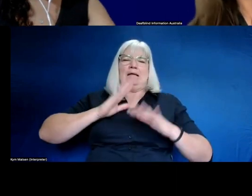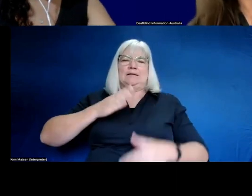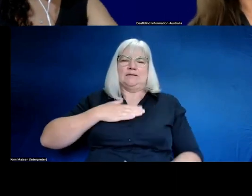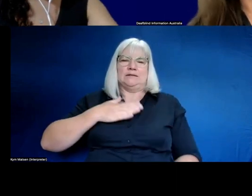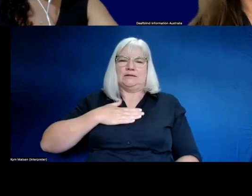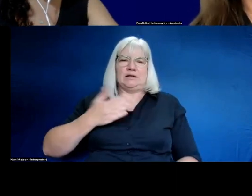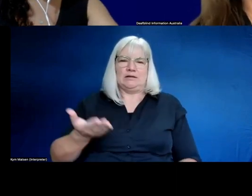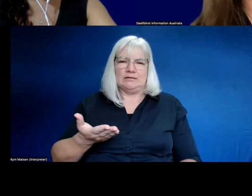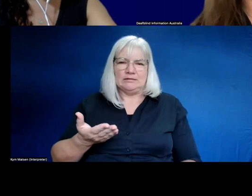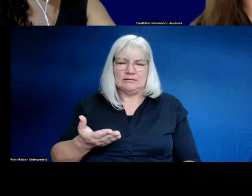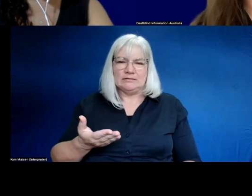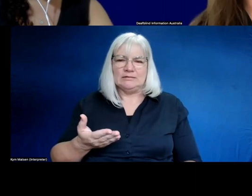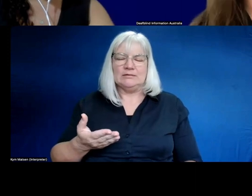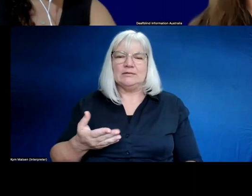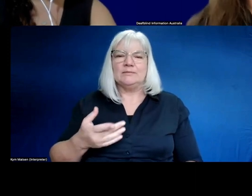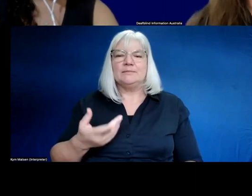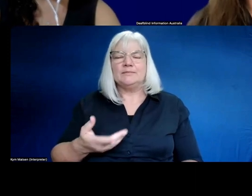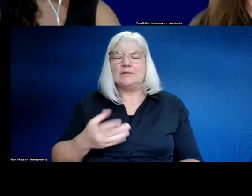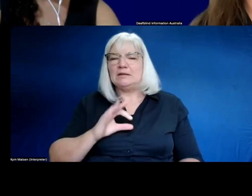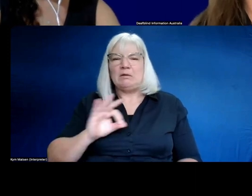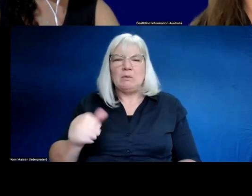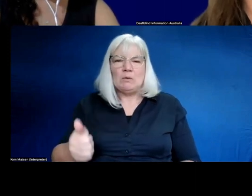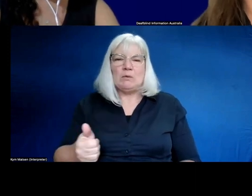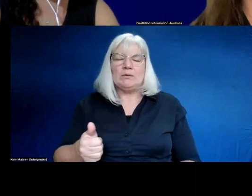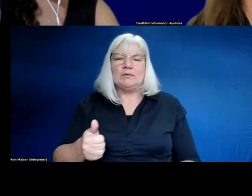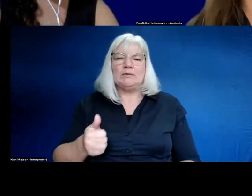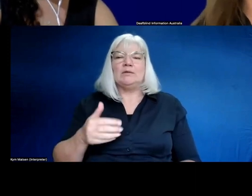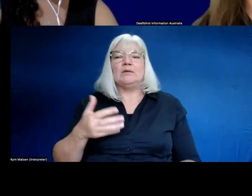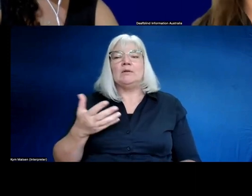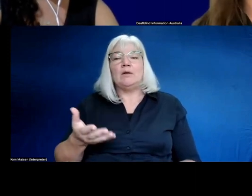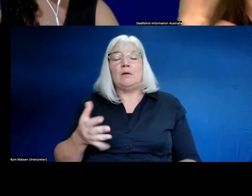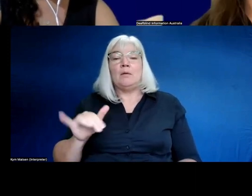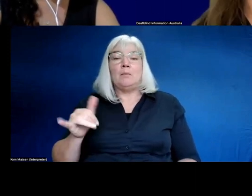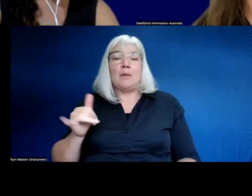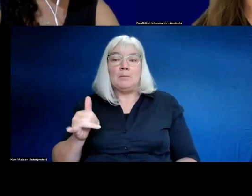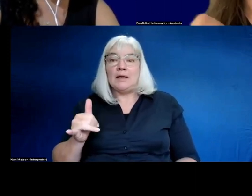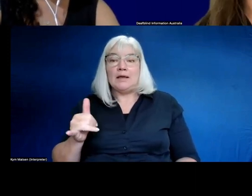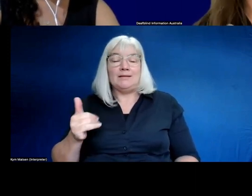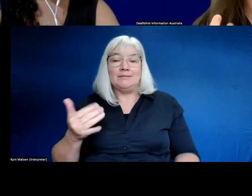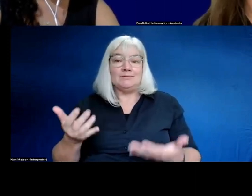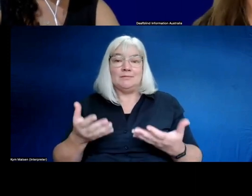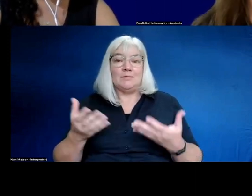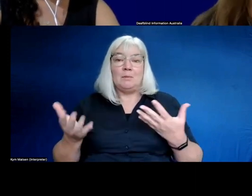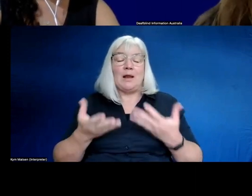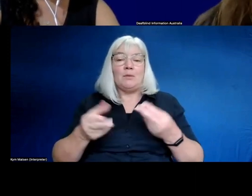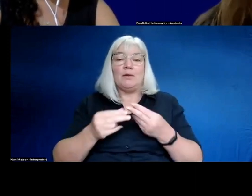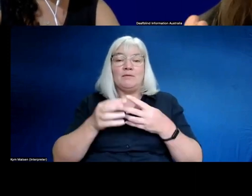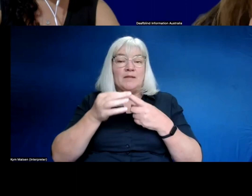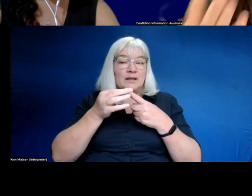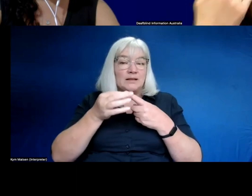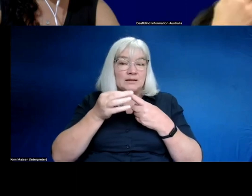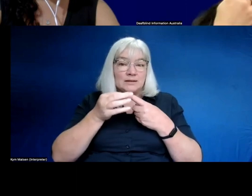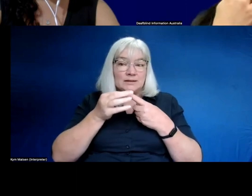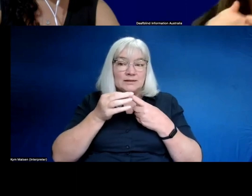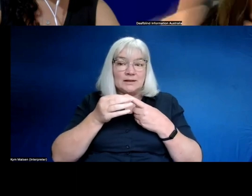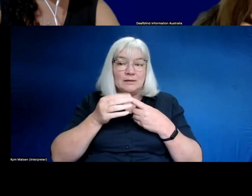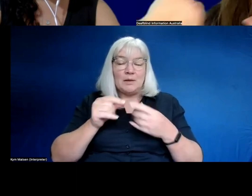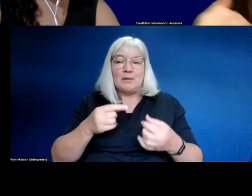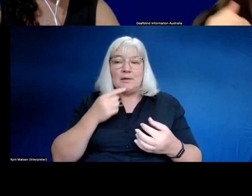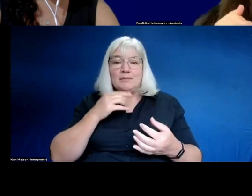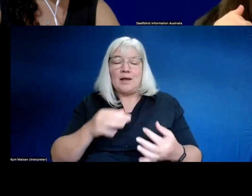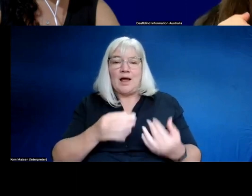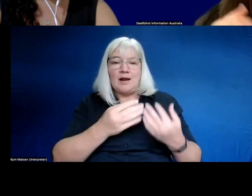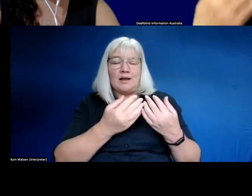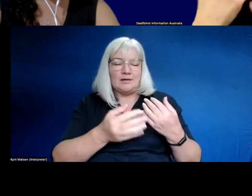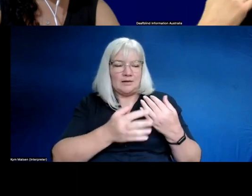So, you know, maybe it's fingers. Maybe we play with our fingers, and my fingers go in my mouth and